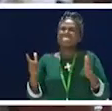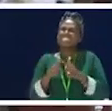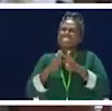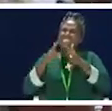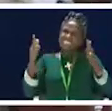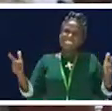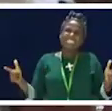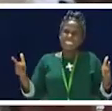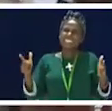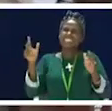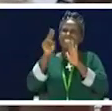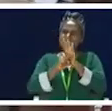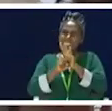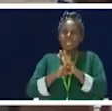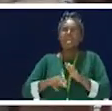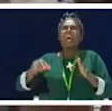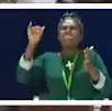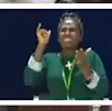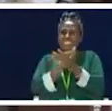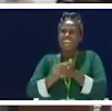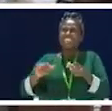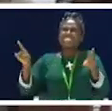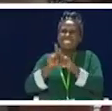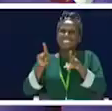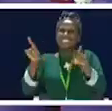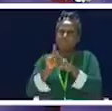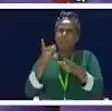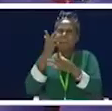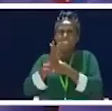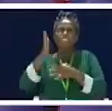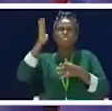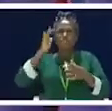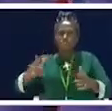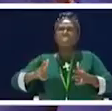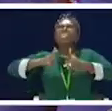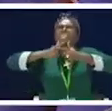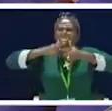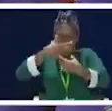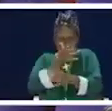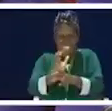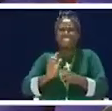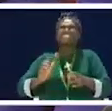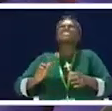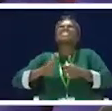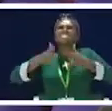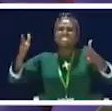performance. That same hand will create platform for you in the high places.